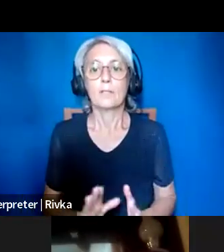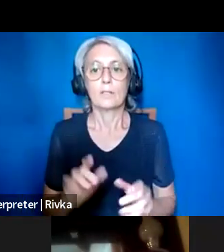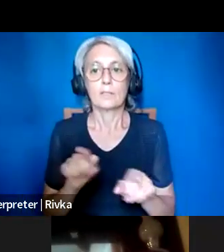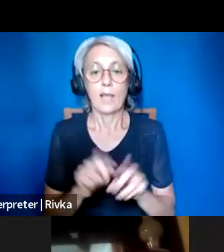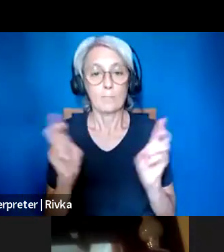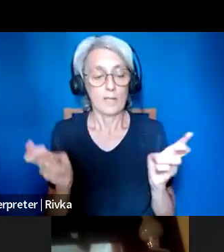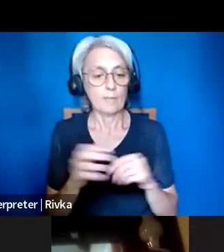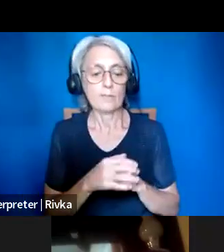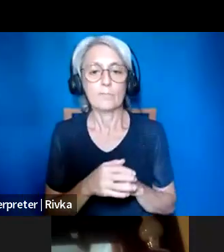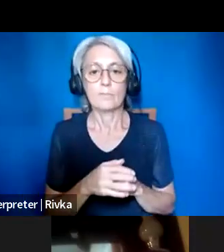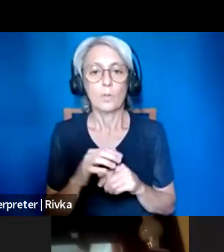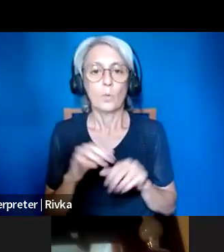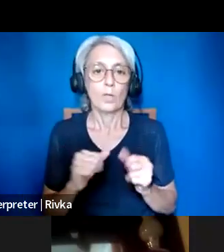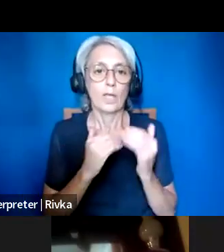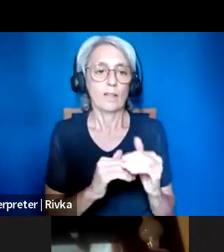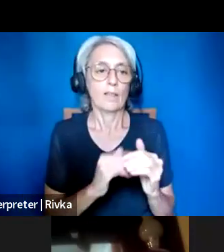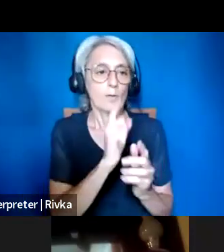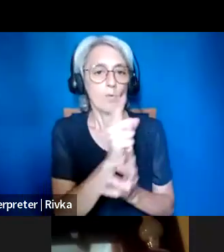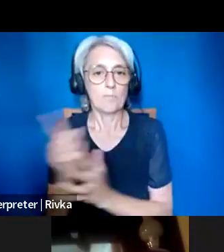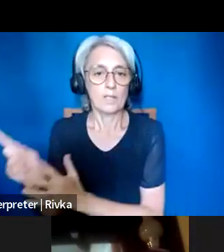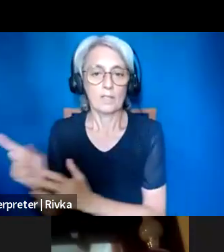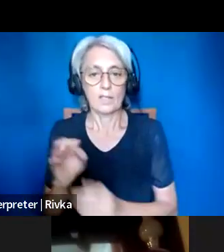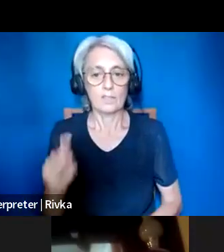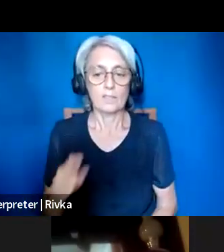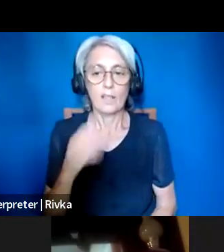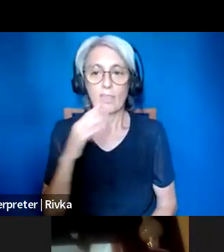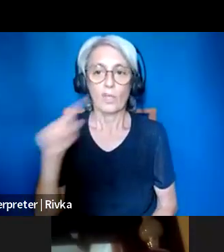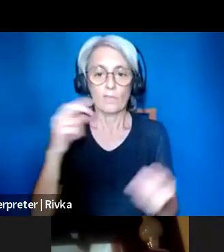right to limit comments to 1 minute if needed. Thank you all for joining us today.